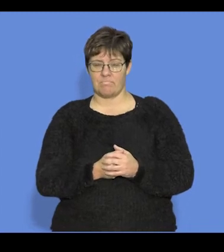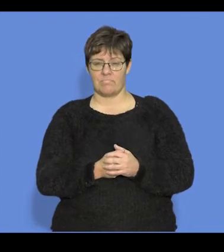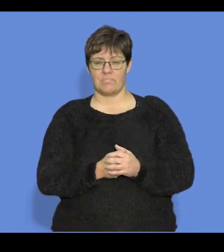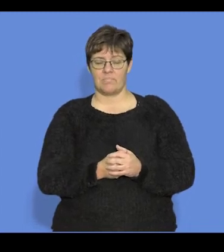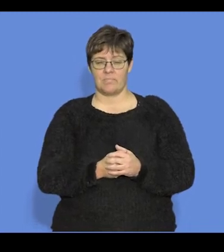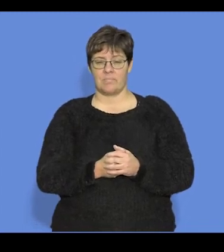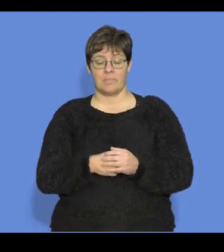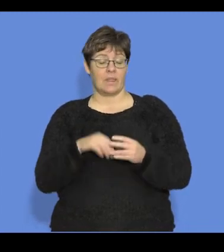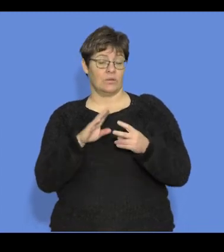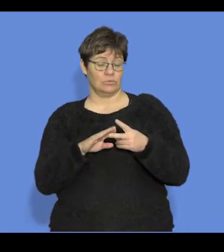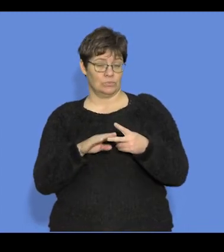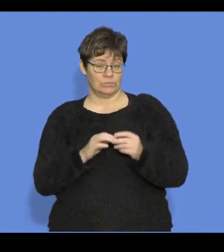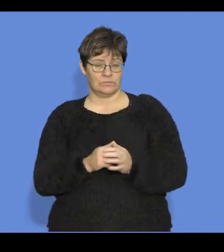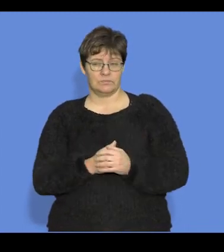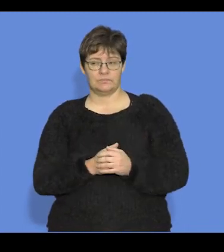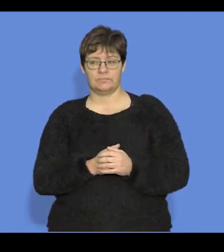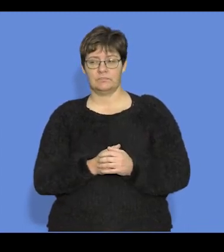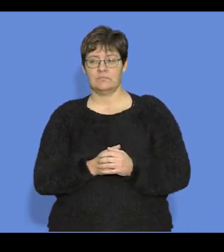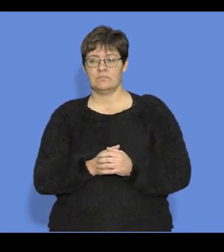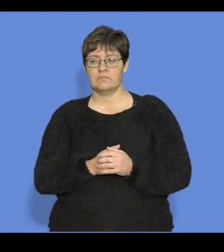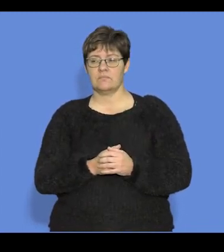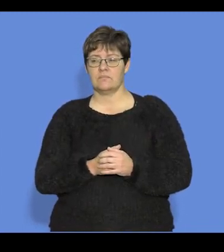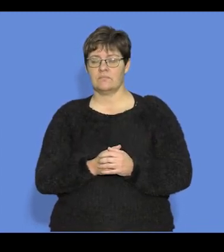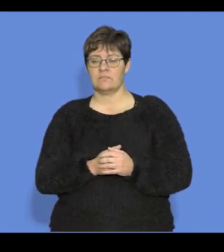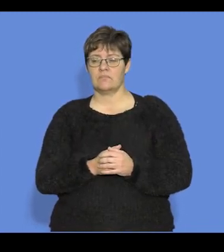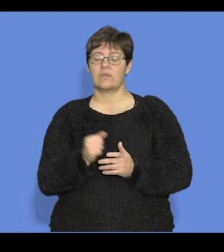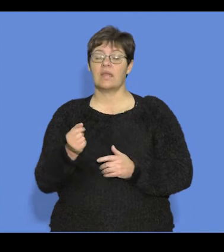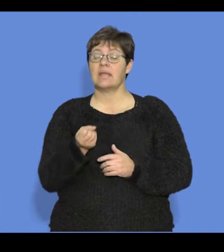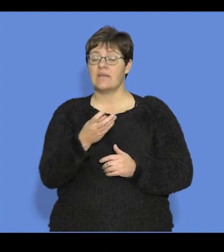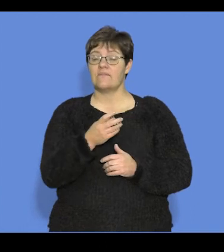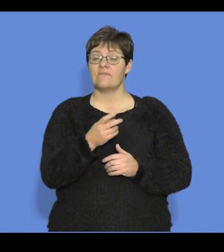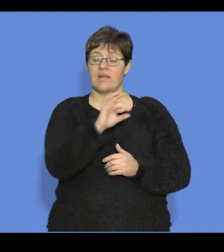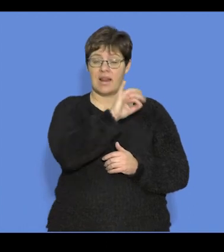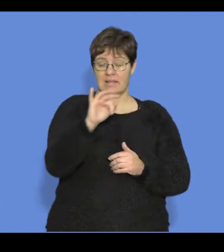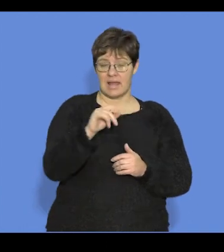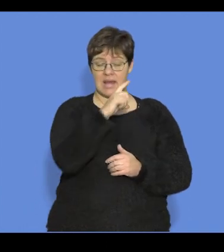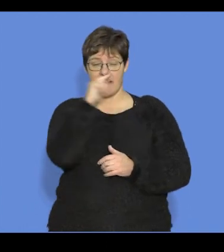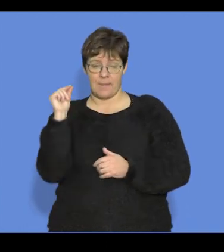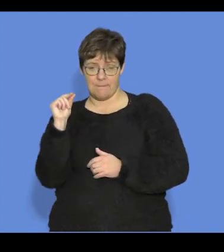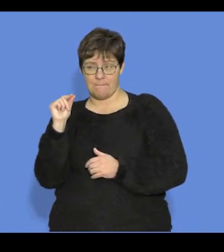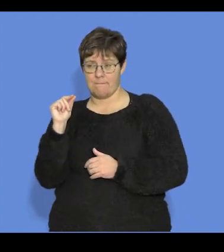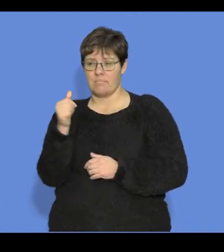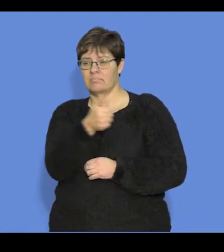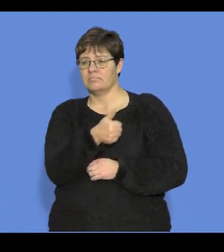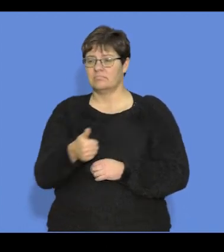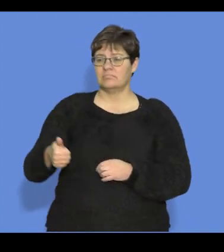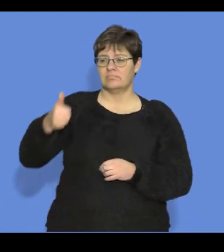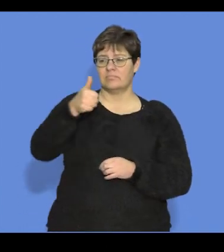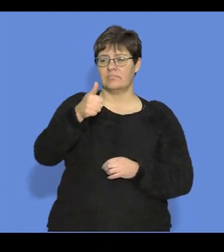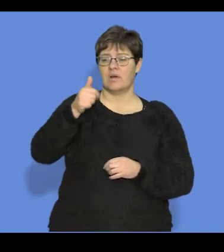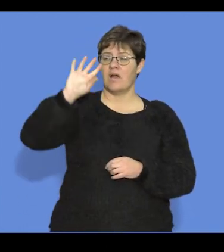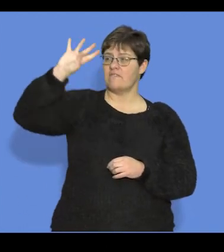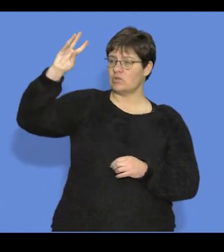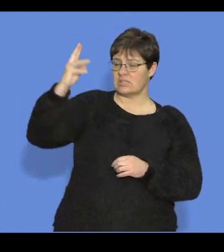Then, next thing you have to give the letter and name of the main photosynthetic